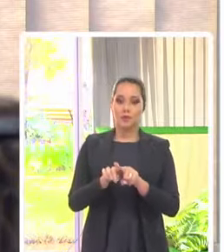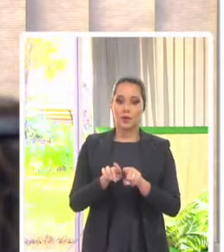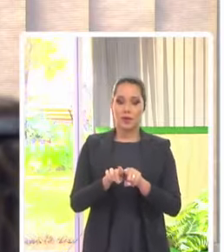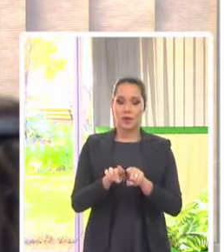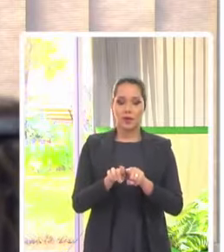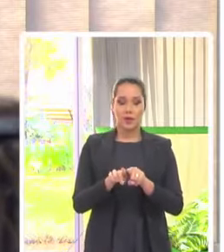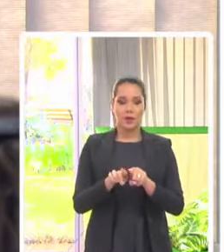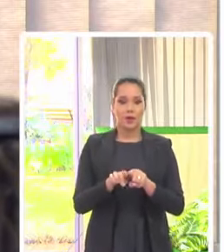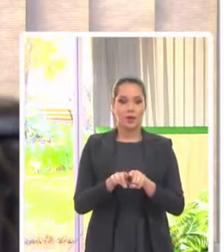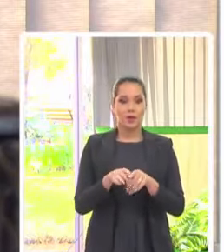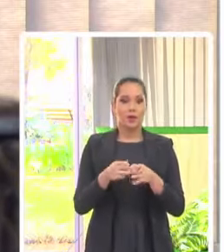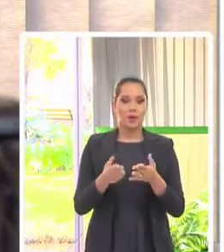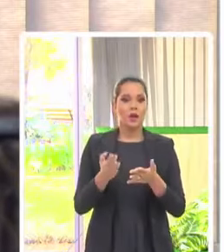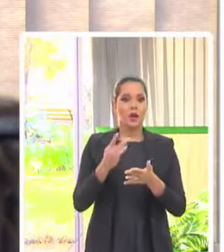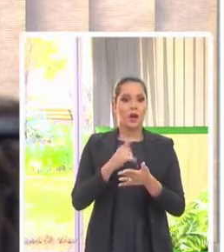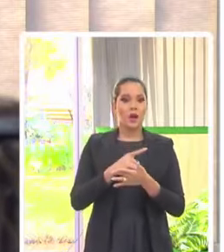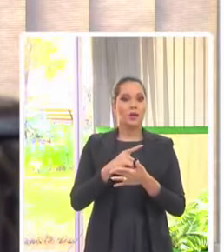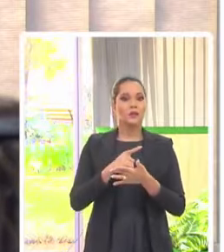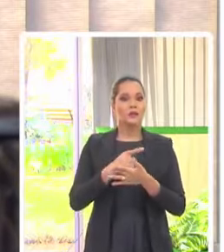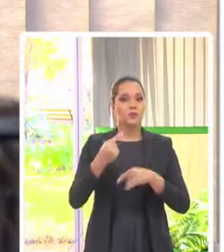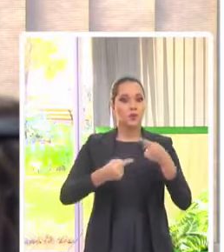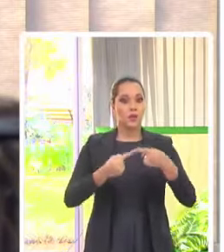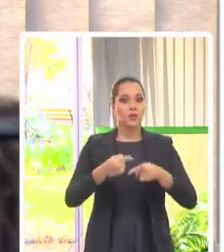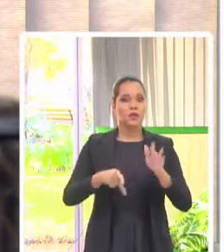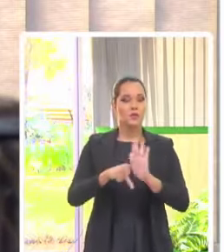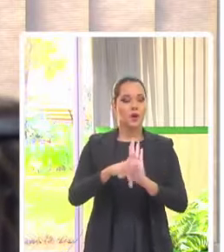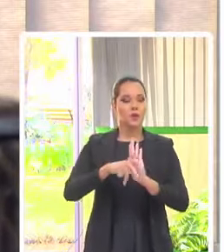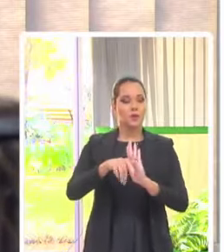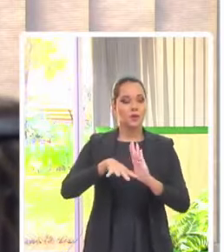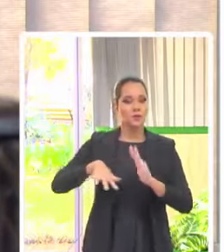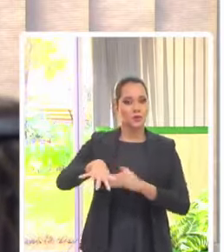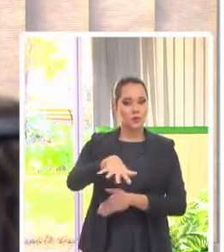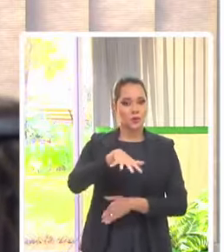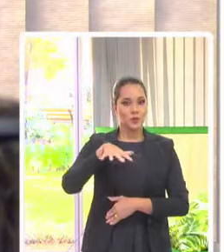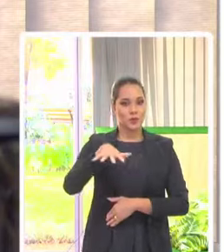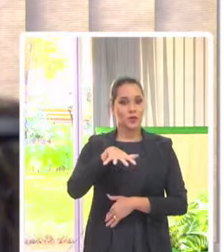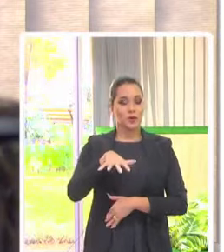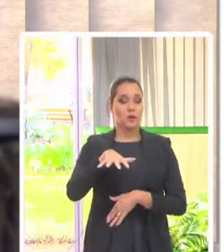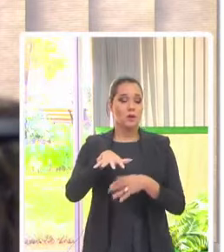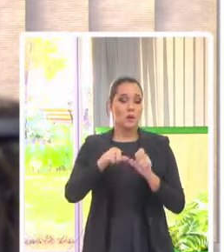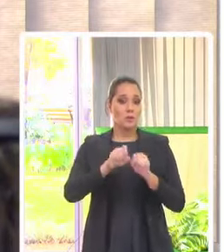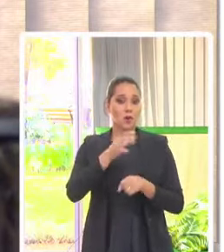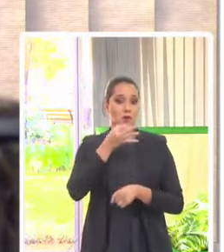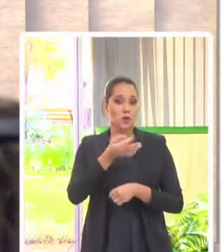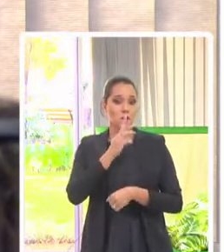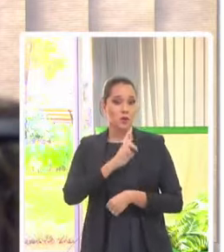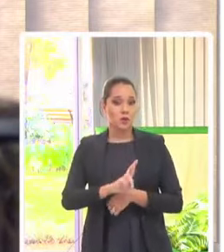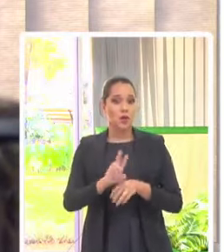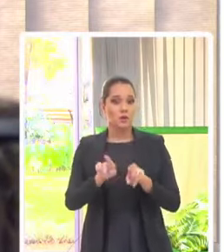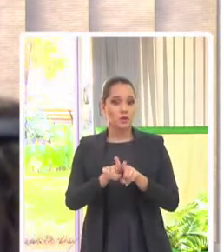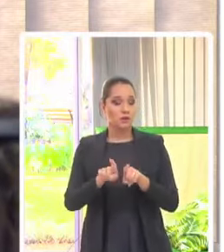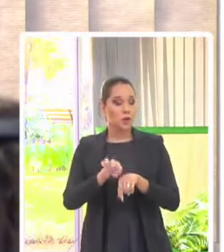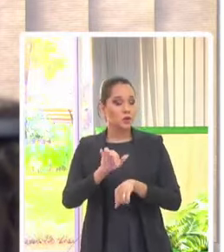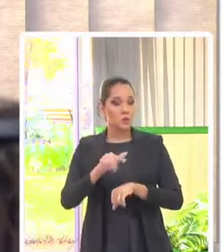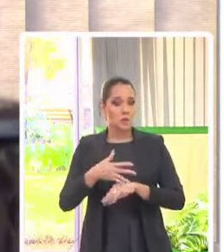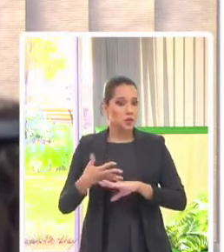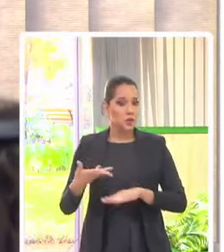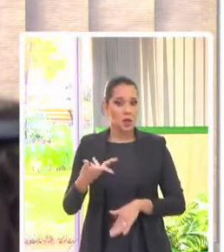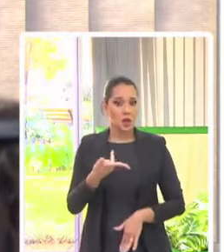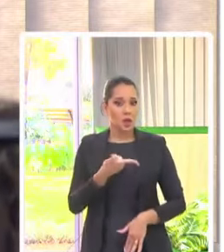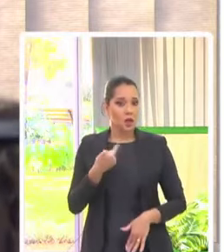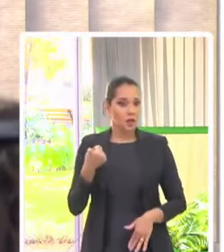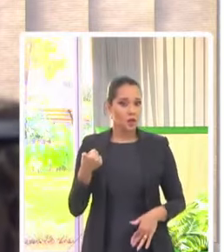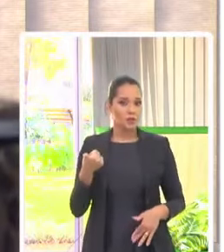costumes, practices, and policies may suggest an equivalent result with somehow different